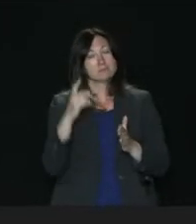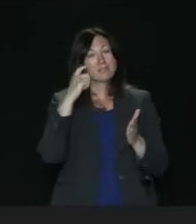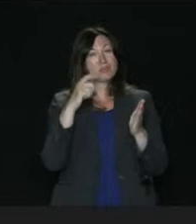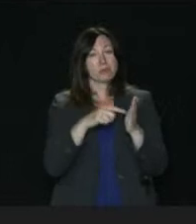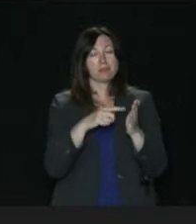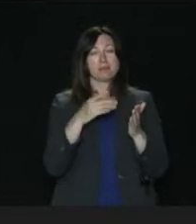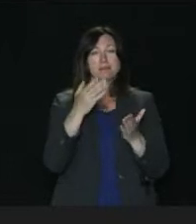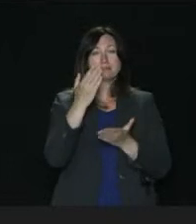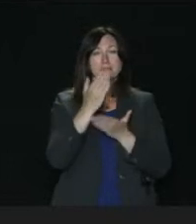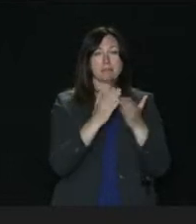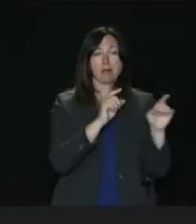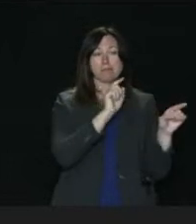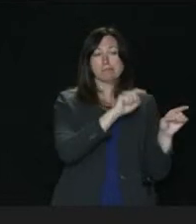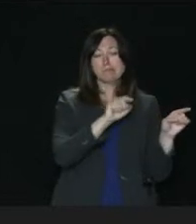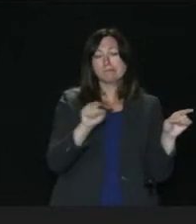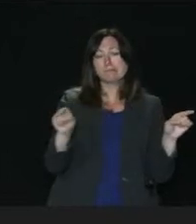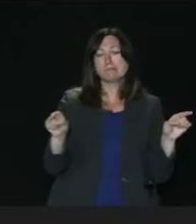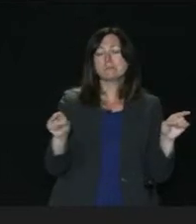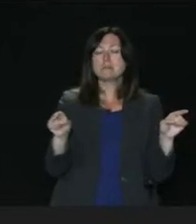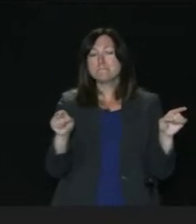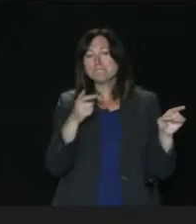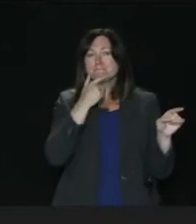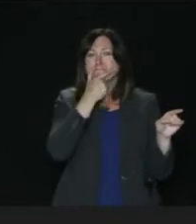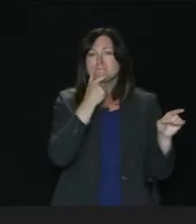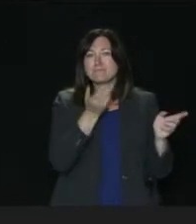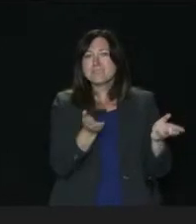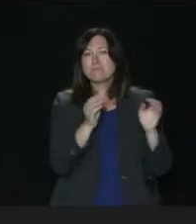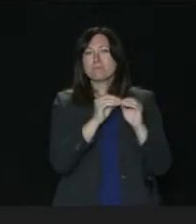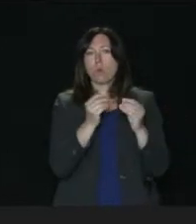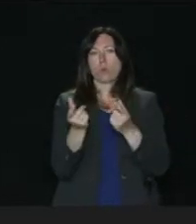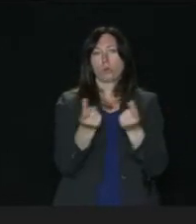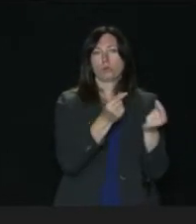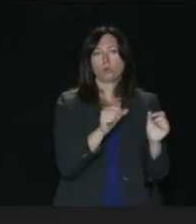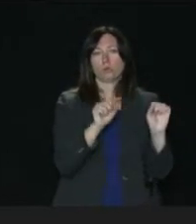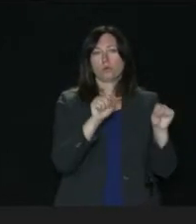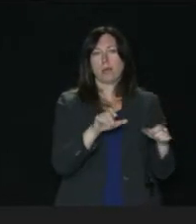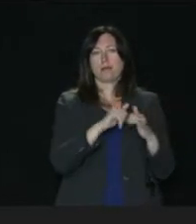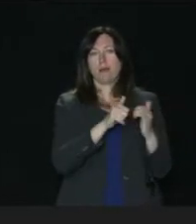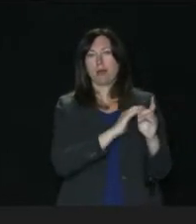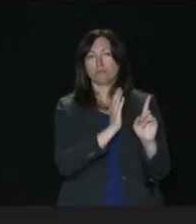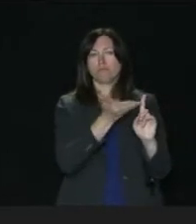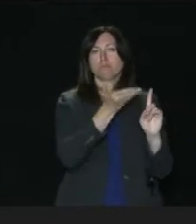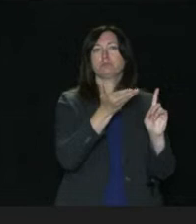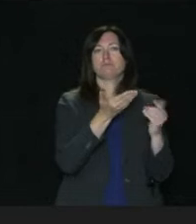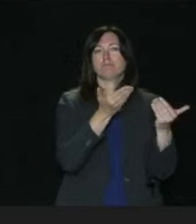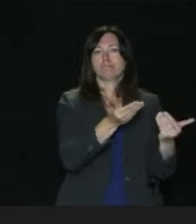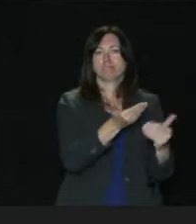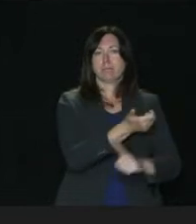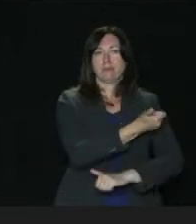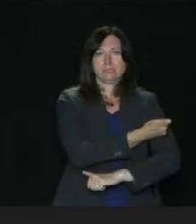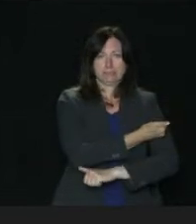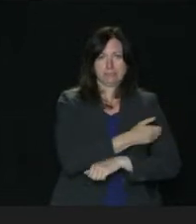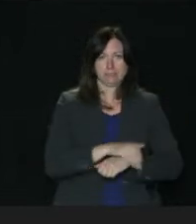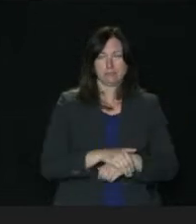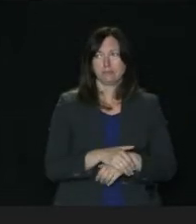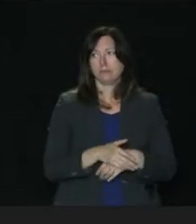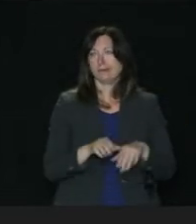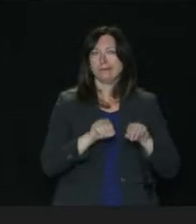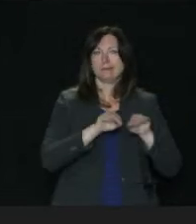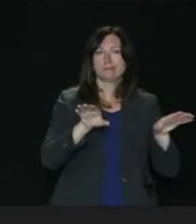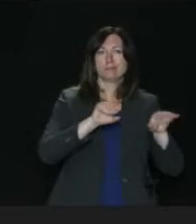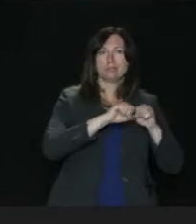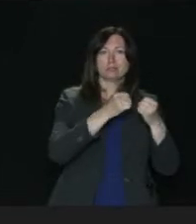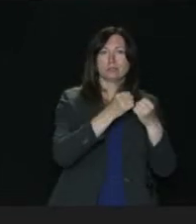some pockets. What more could we be doing in terms of reaching at those individuals? We're looking at social media